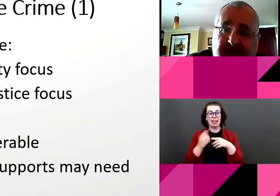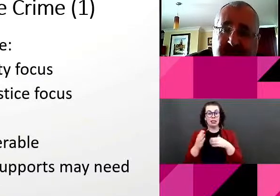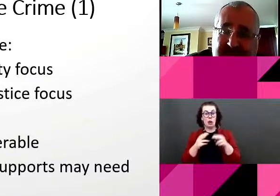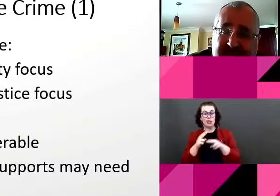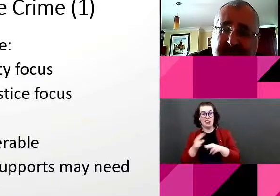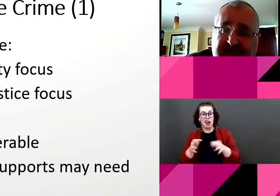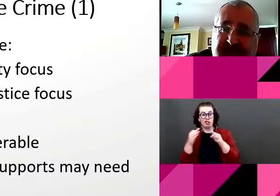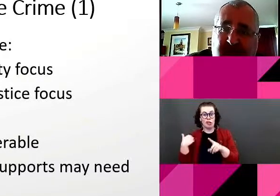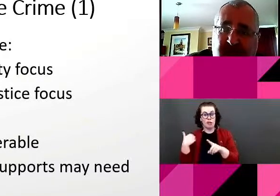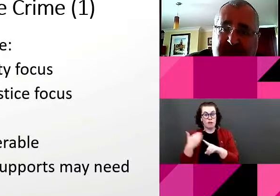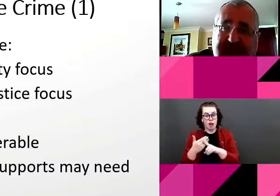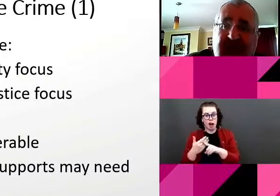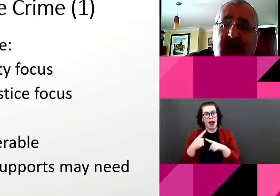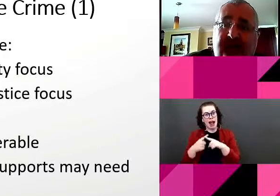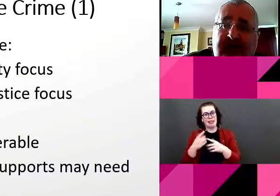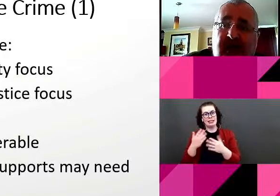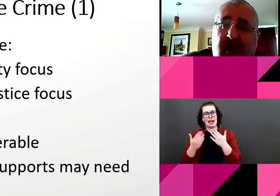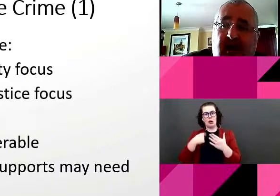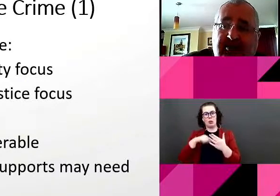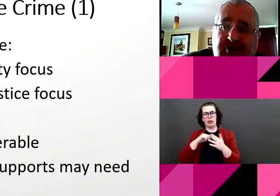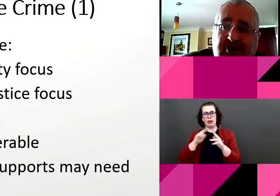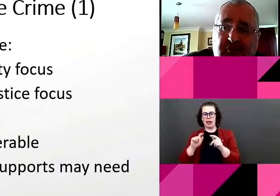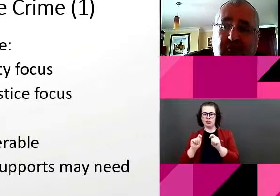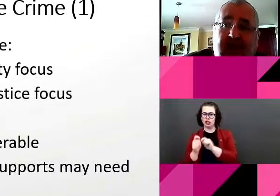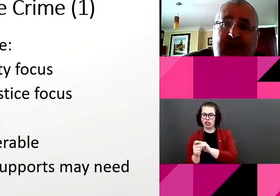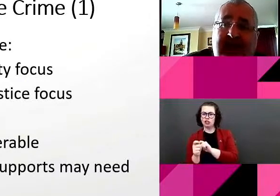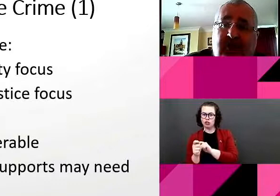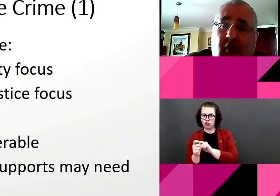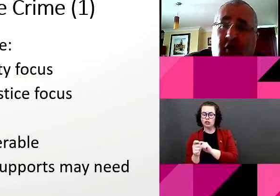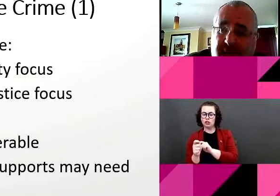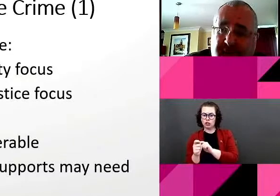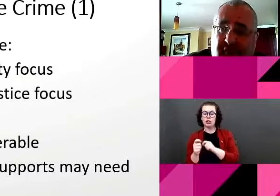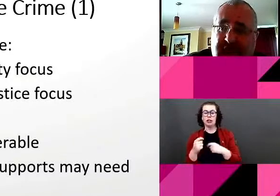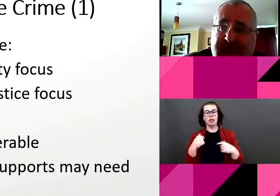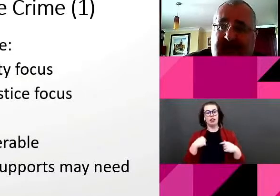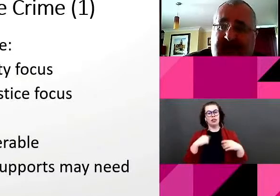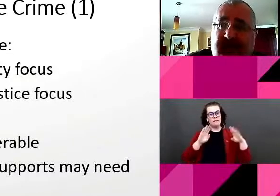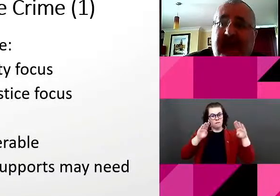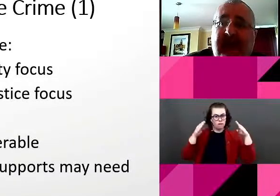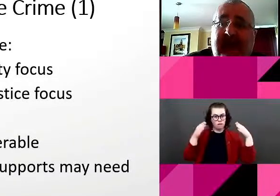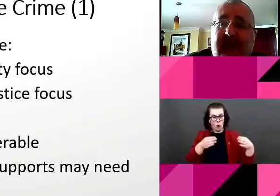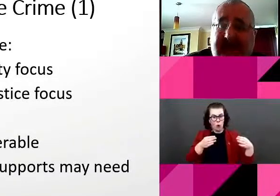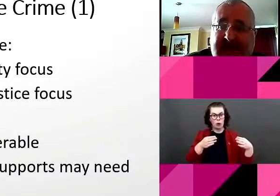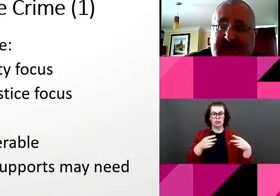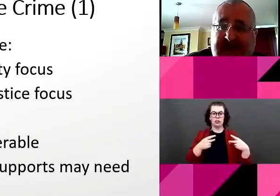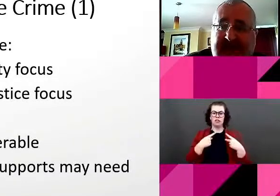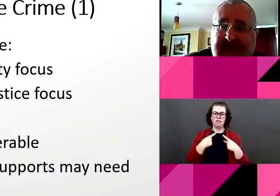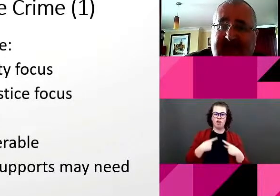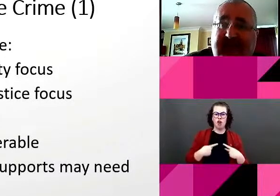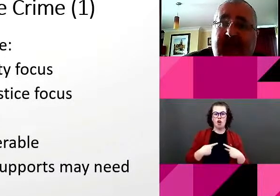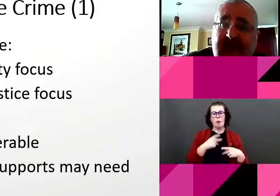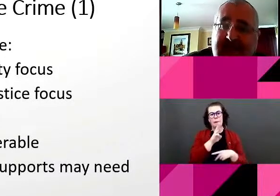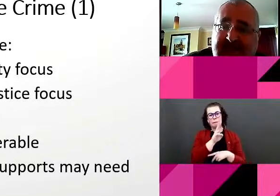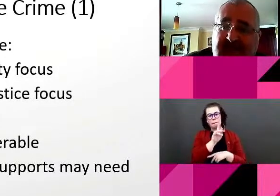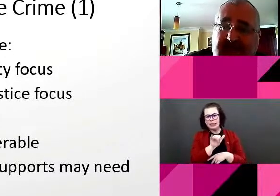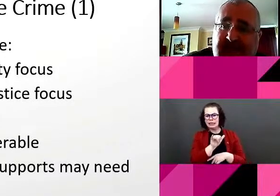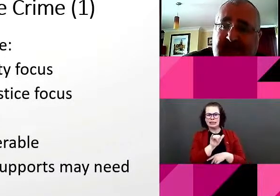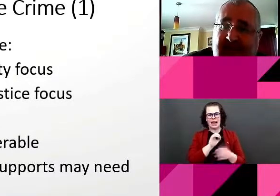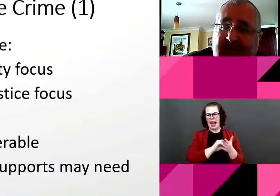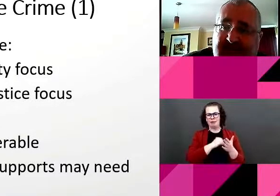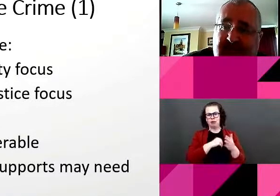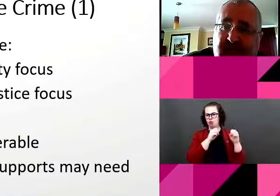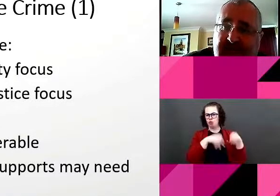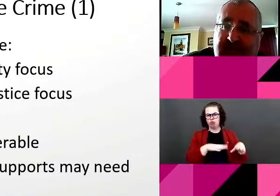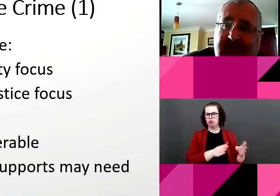the vulnerability focus being undue and over-focused on in hostility cases is